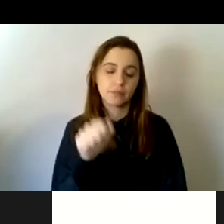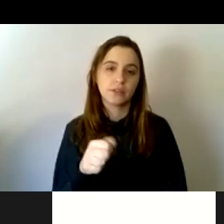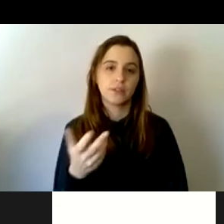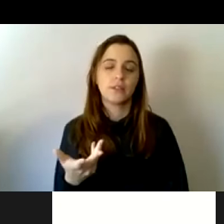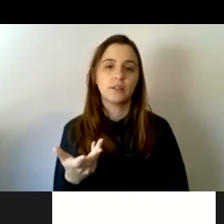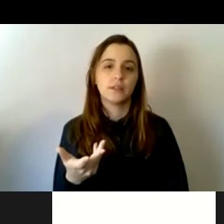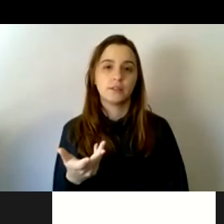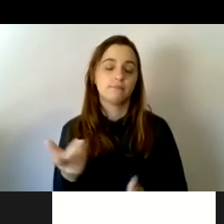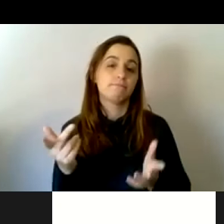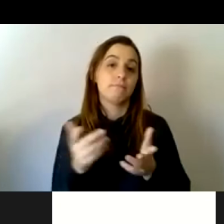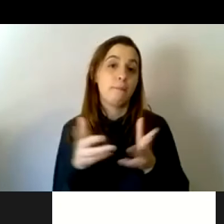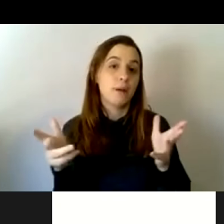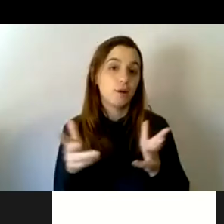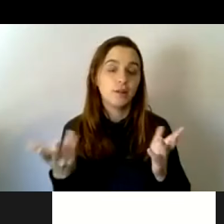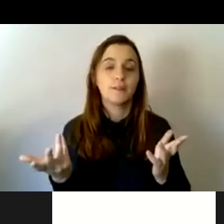huge disadvantage